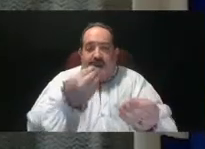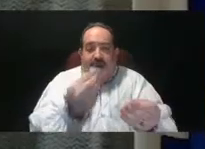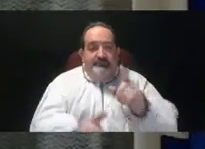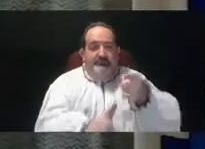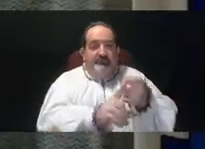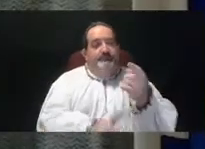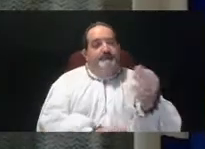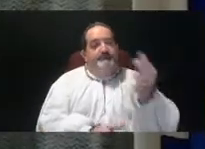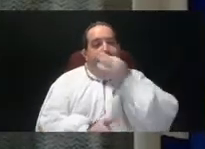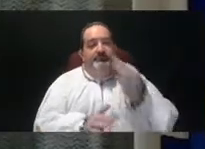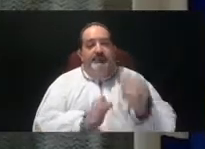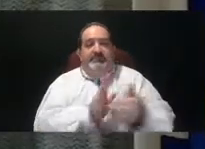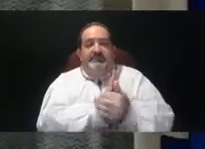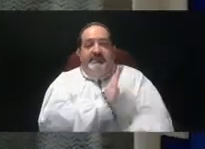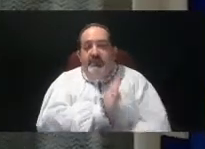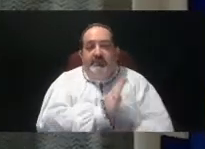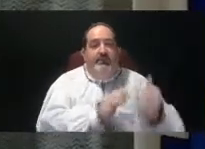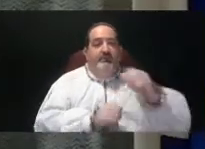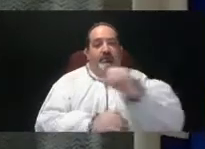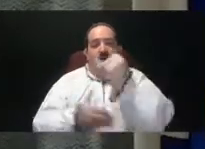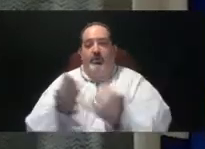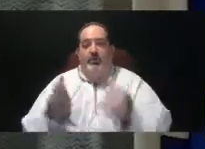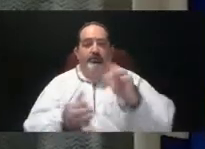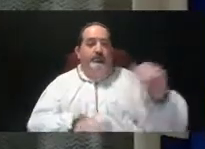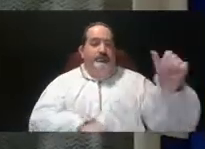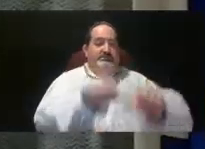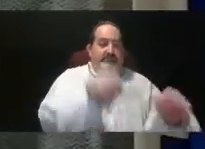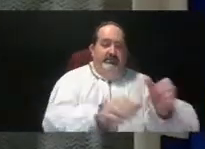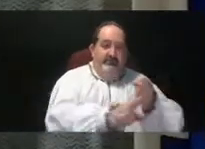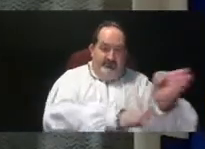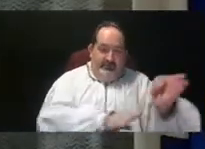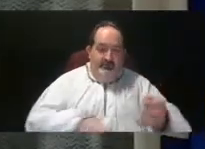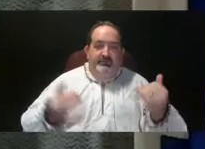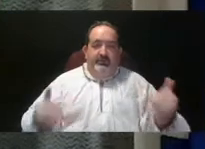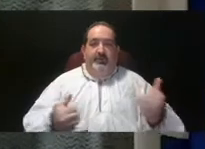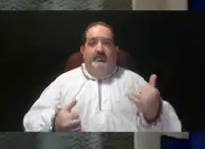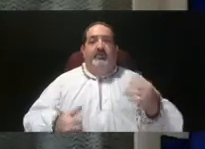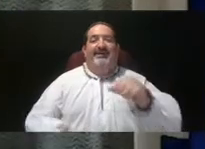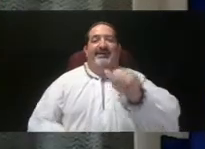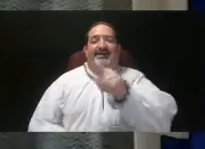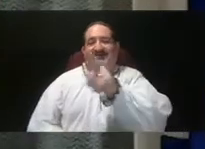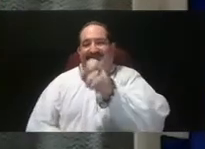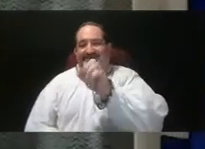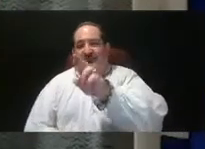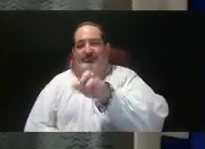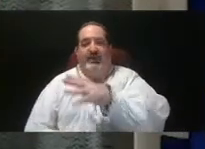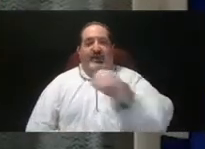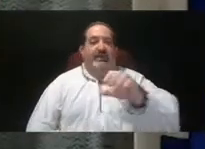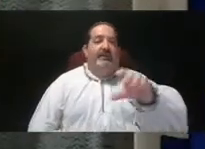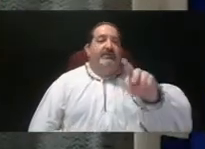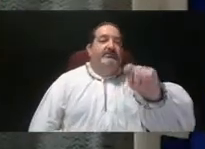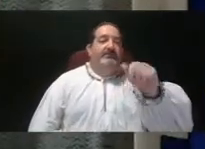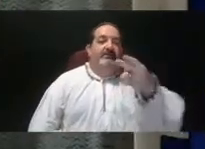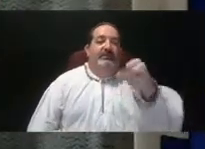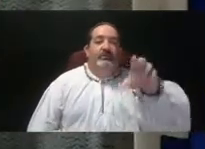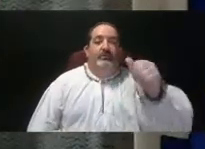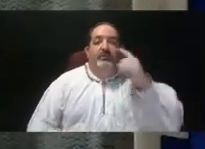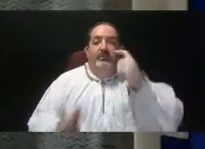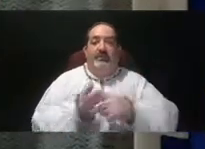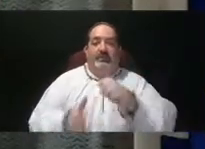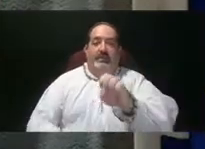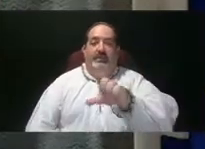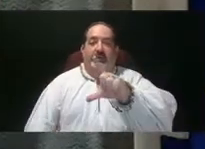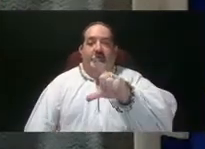particular art form or scientific field. Now, therefore, do we, Alexander and Tahira, recognize